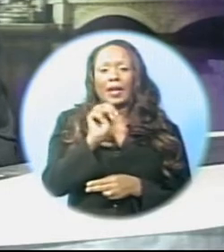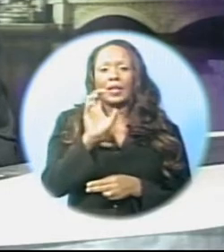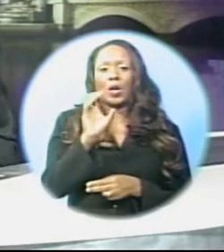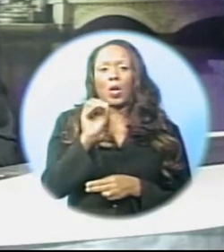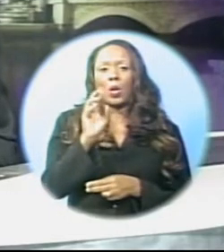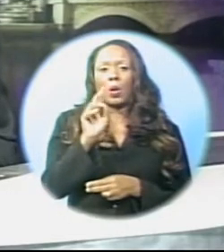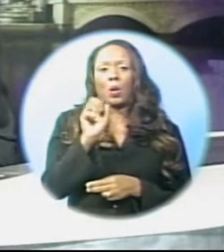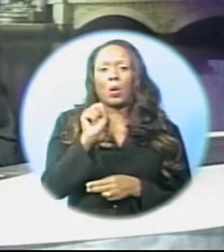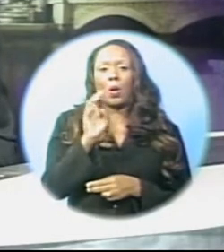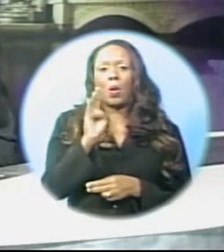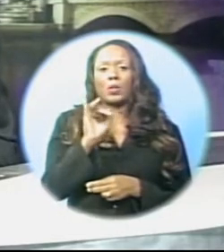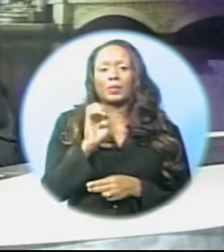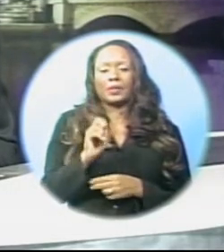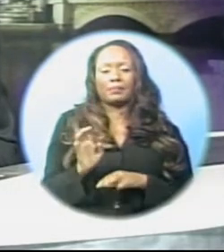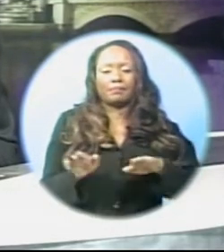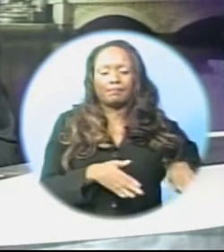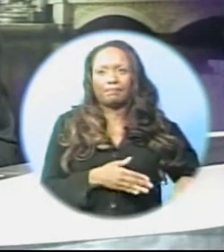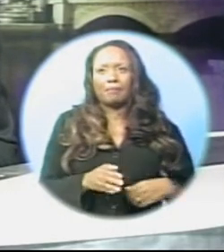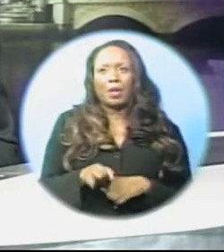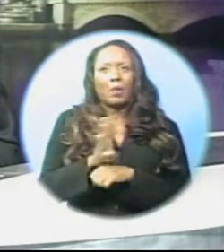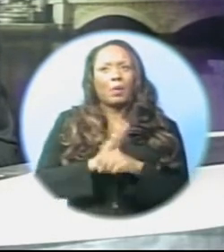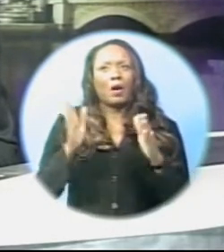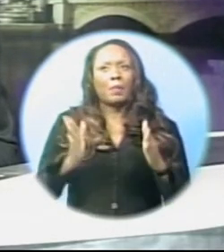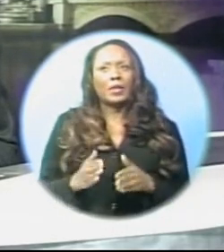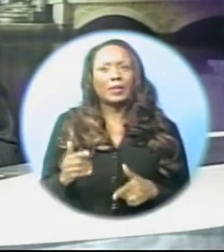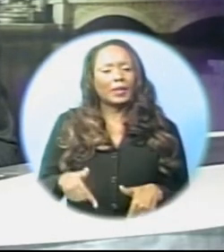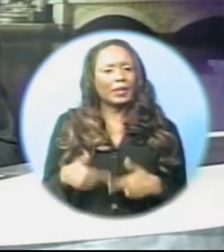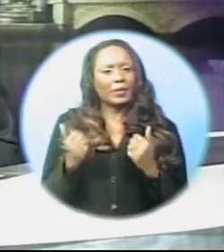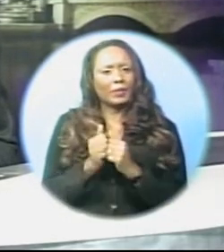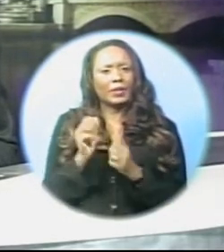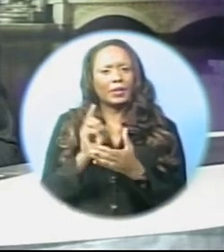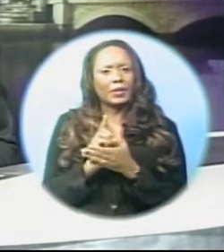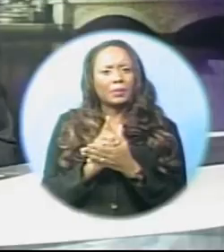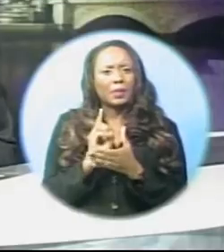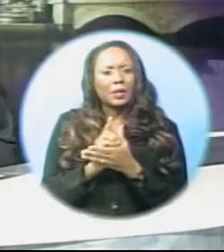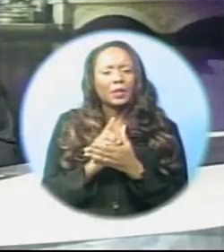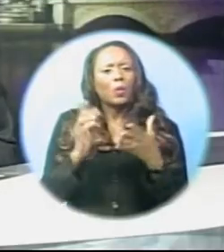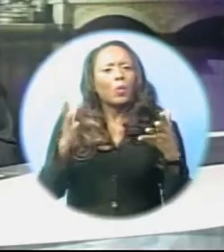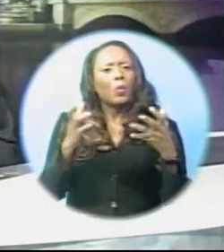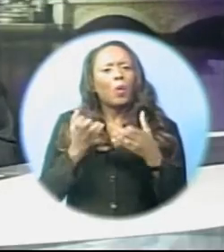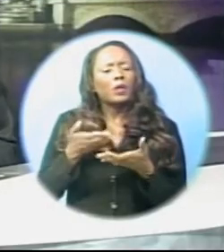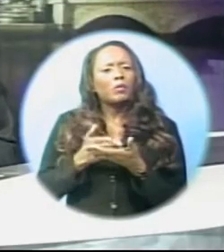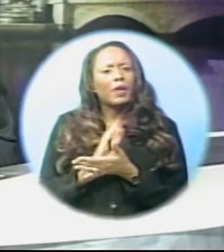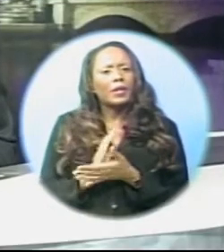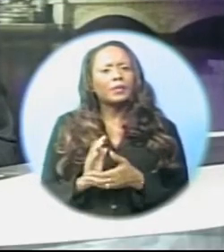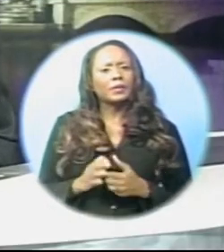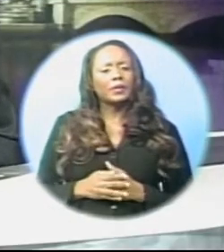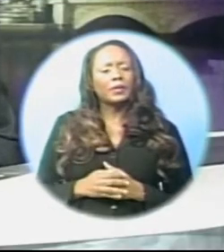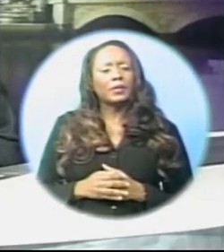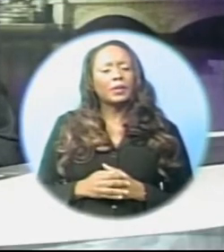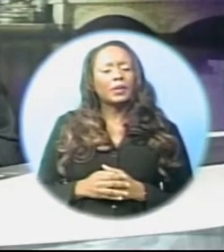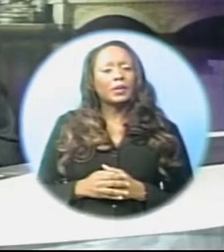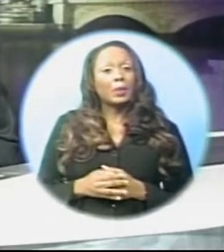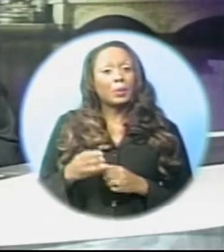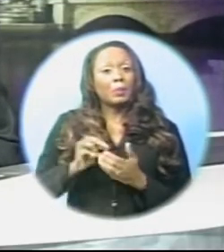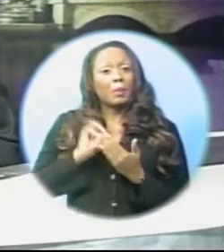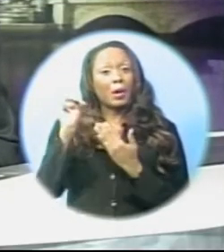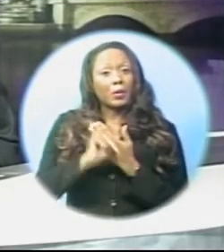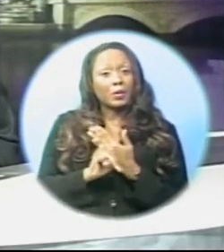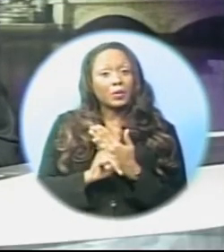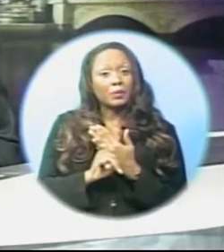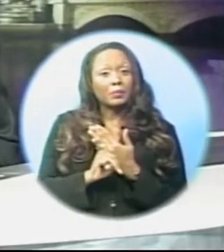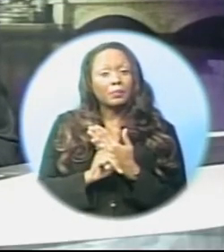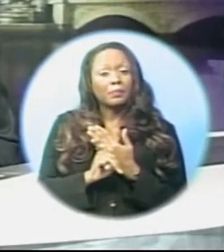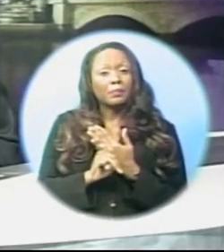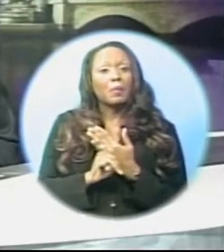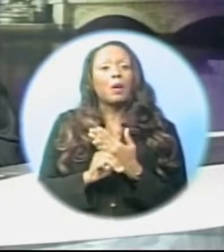Barbadians living with disabilities are asking the public to stop denying them their basic rights. As the Month of the Disabled kicked off